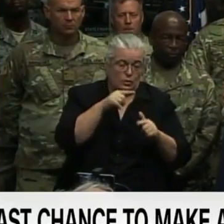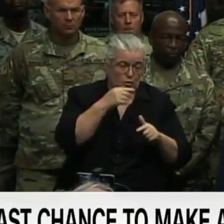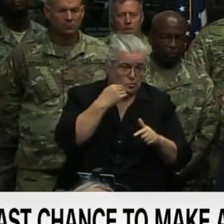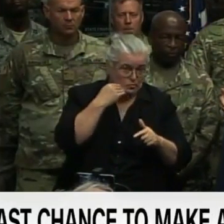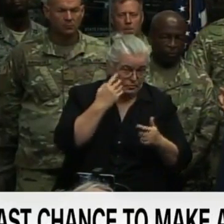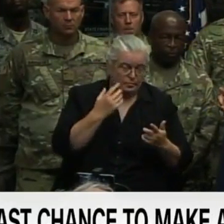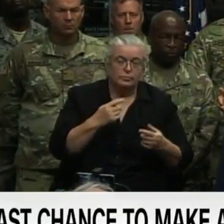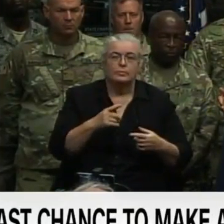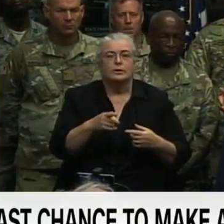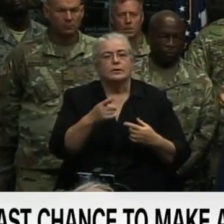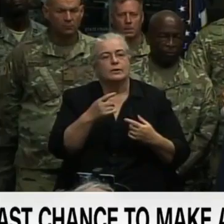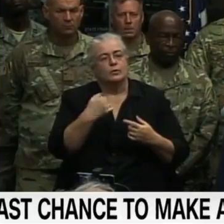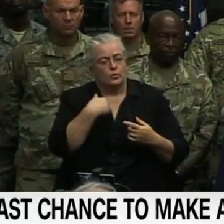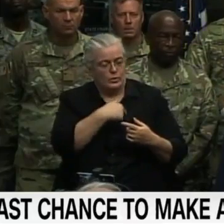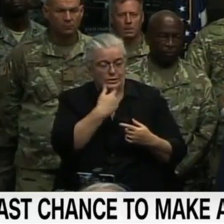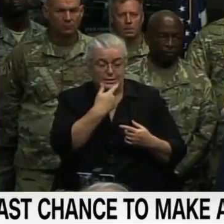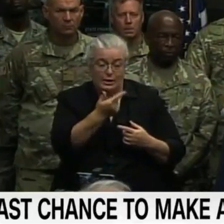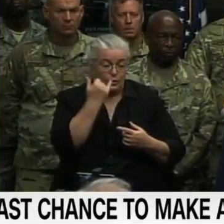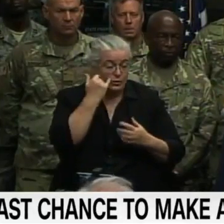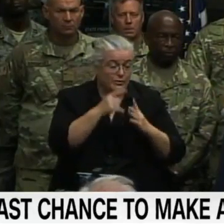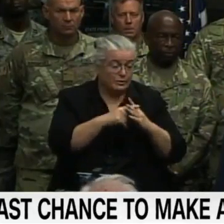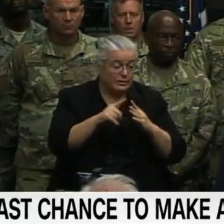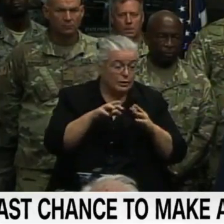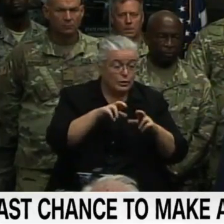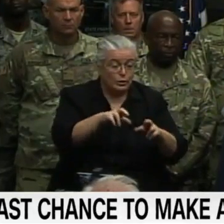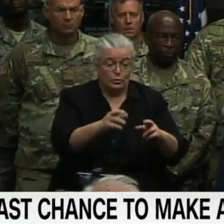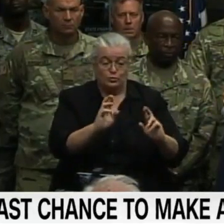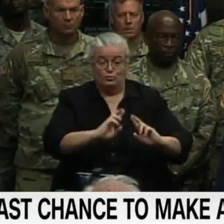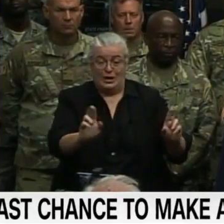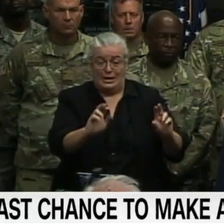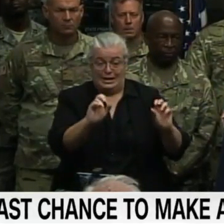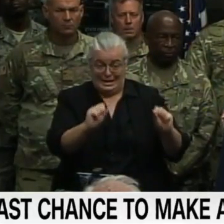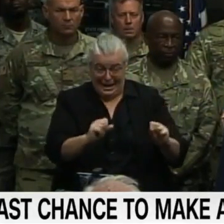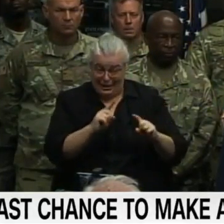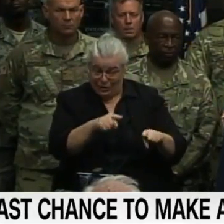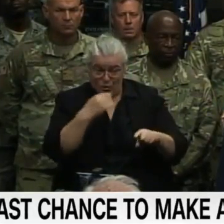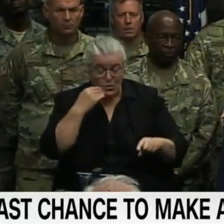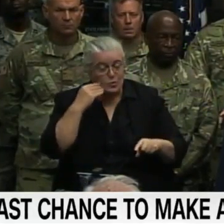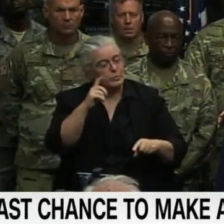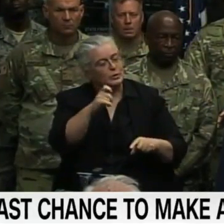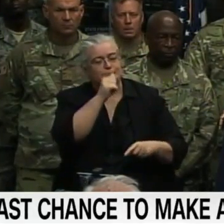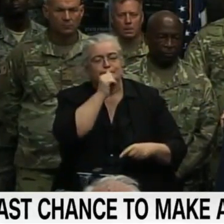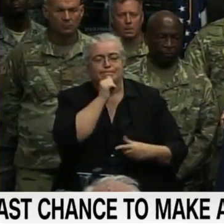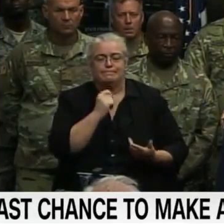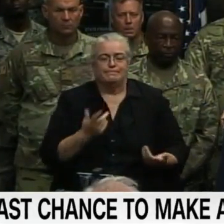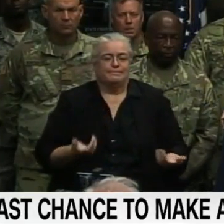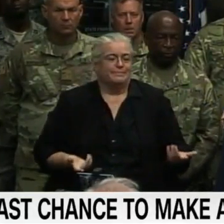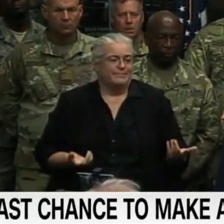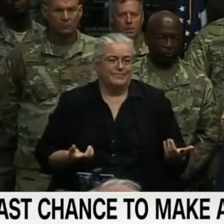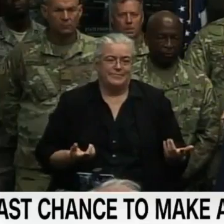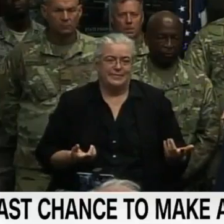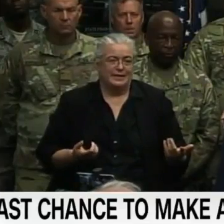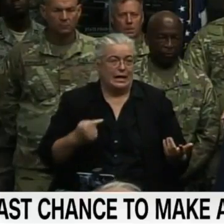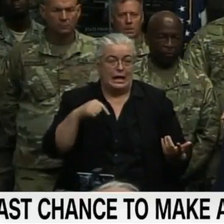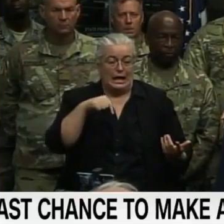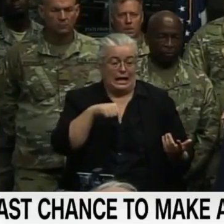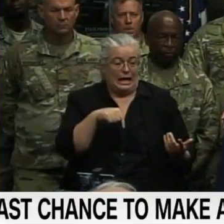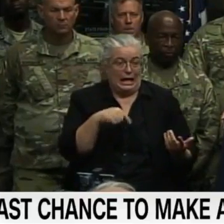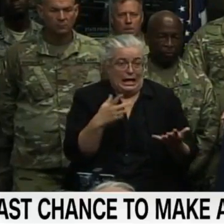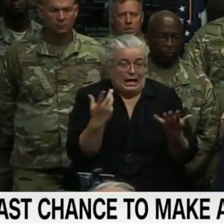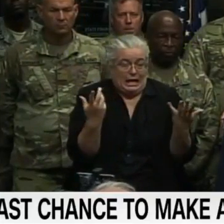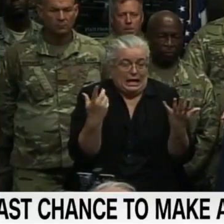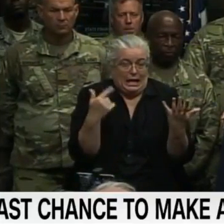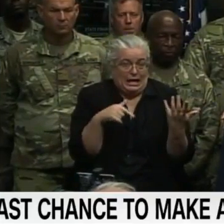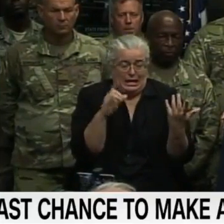know if the evacuation routes are clear to come back. But everybody's going to have to be patient. This is not, you know, this is